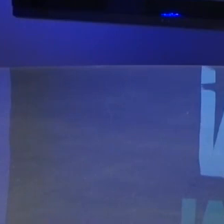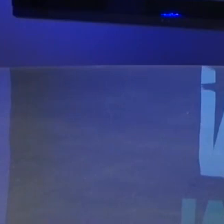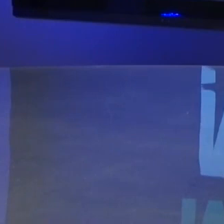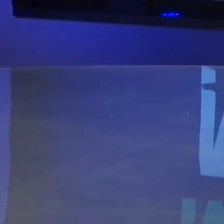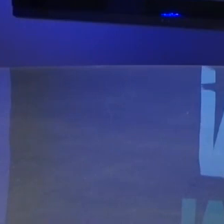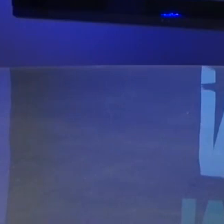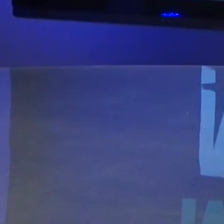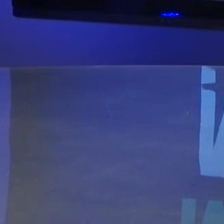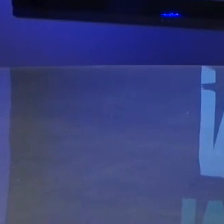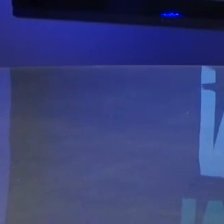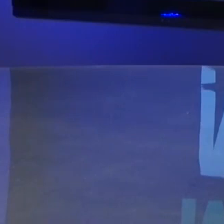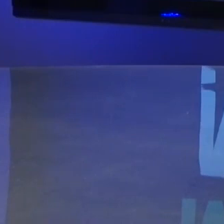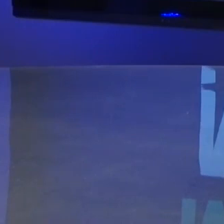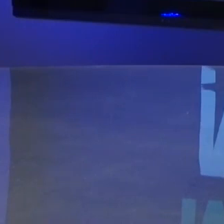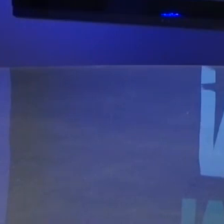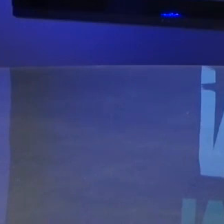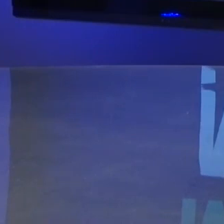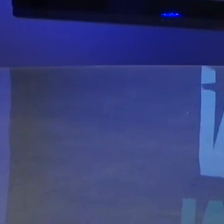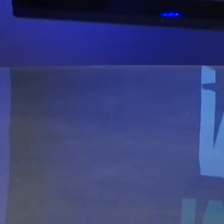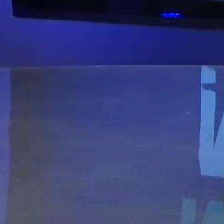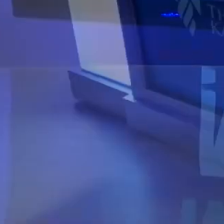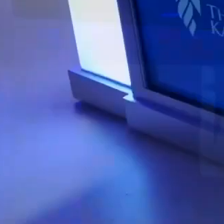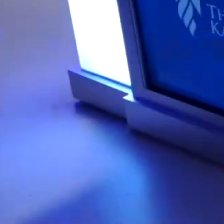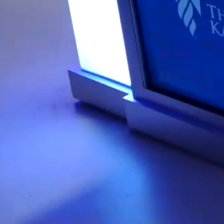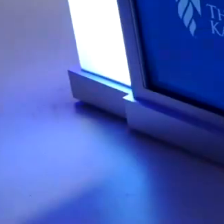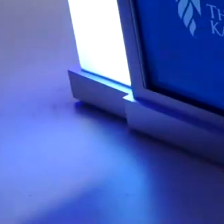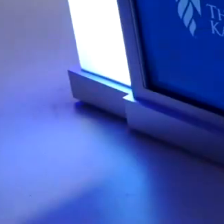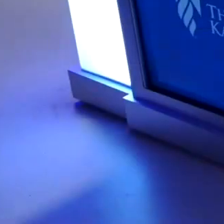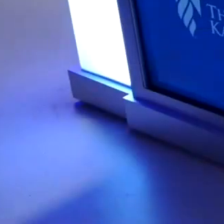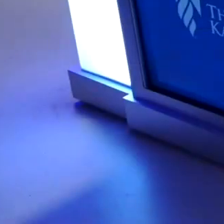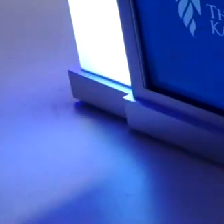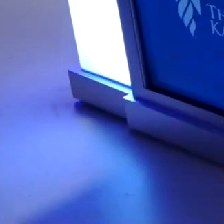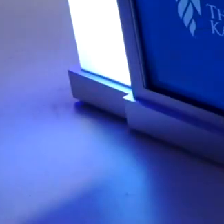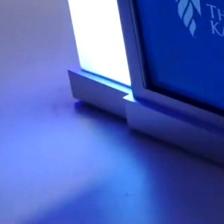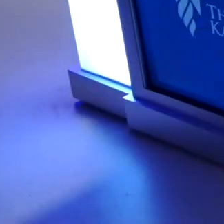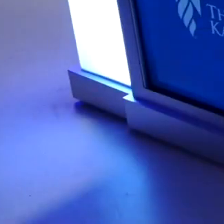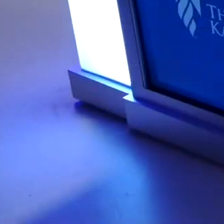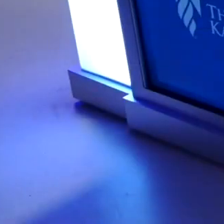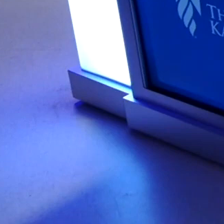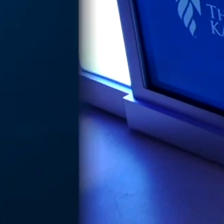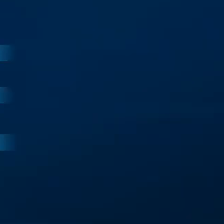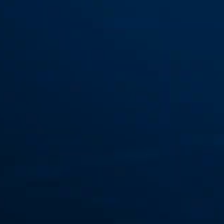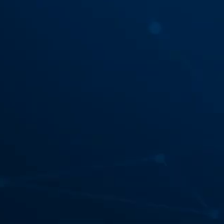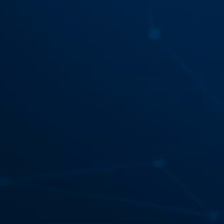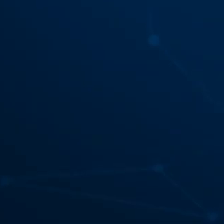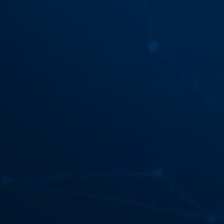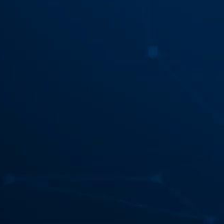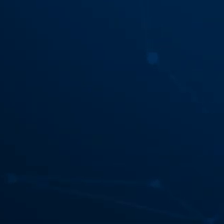live shows 5 days a week starting September 6th. So please go out, make it a great day.